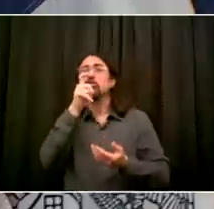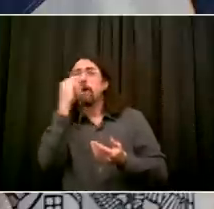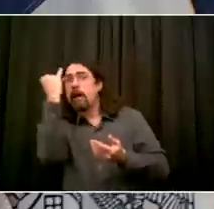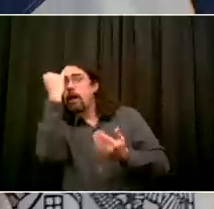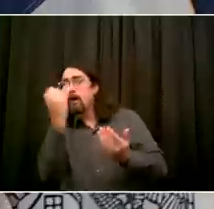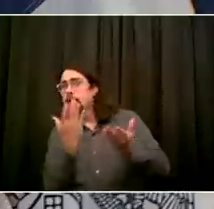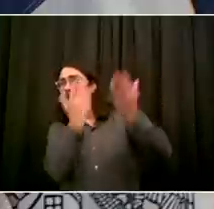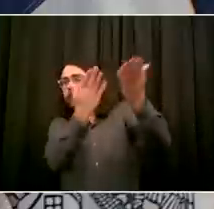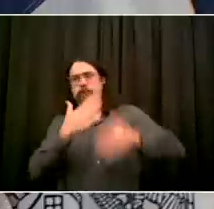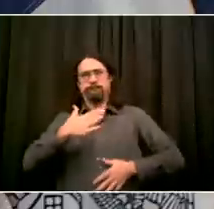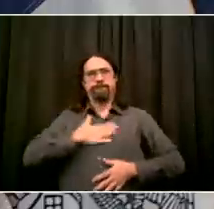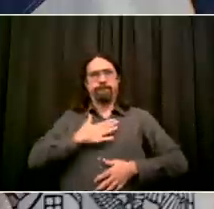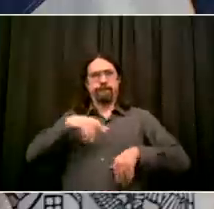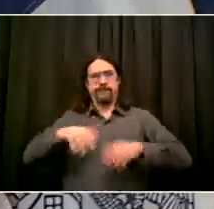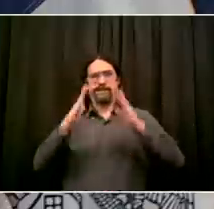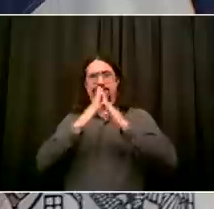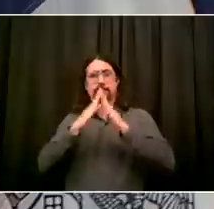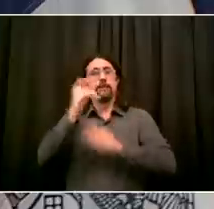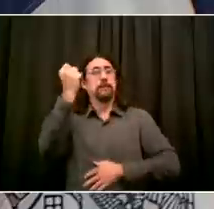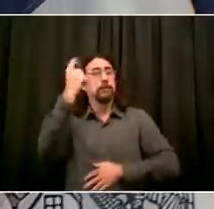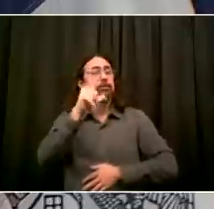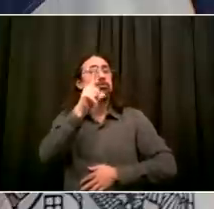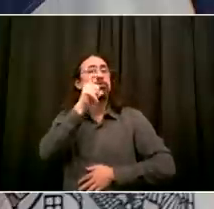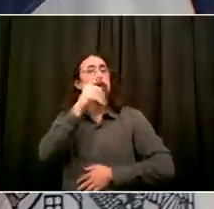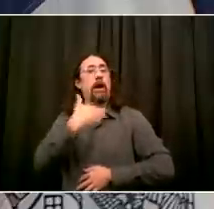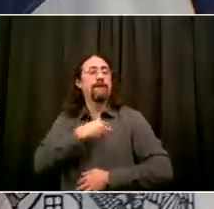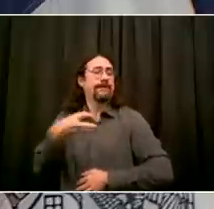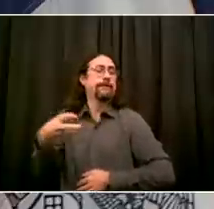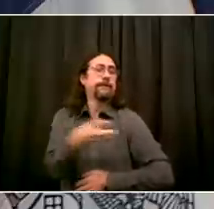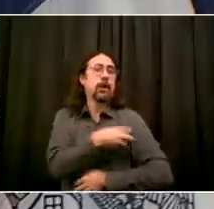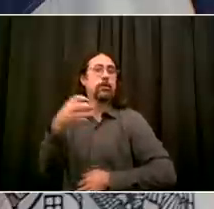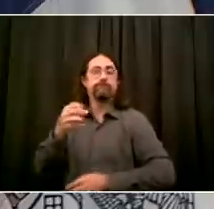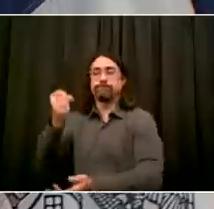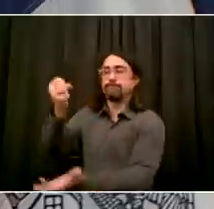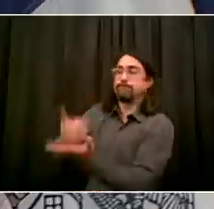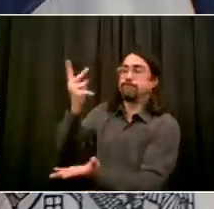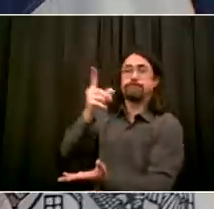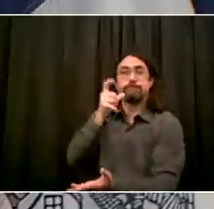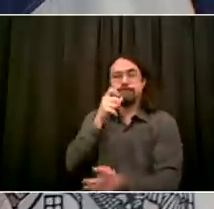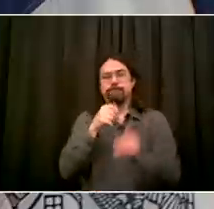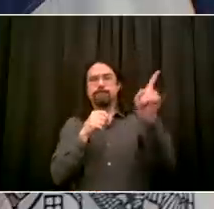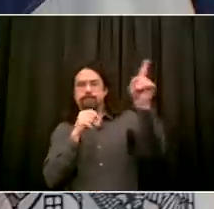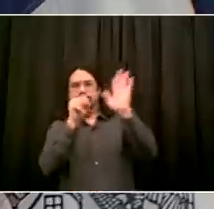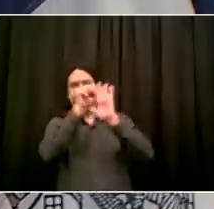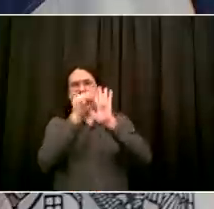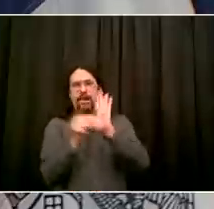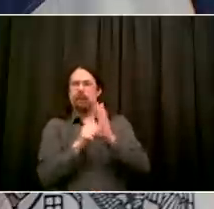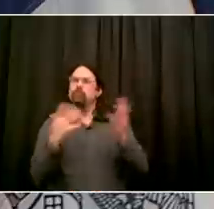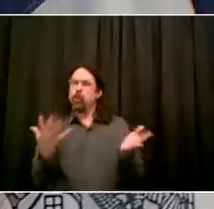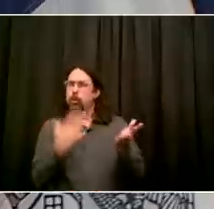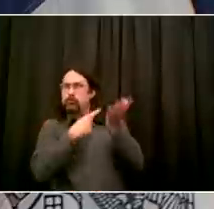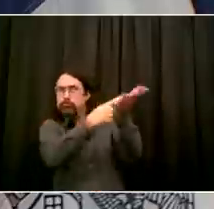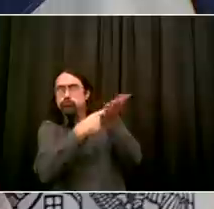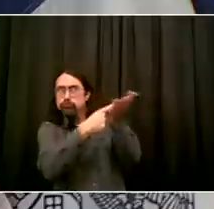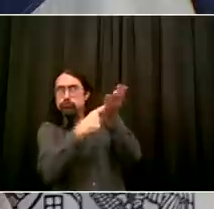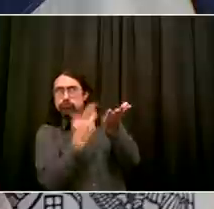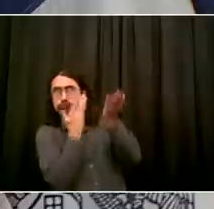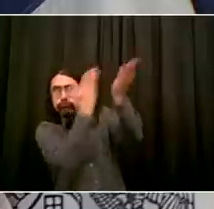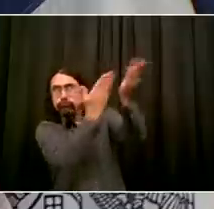as tomorrow morning in those 9 zip codes once we have the sign-off from the state. Now, in the